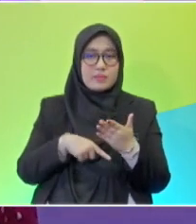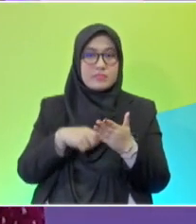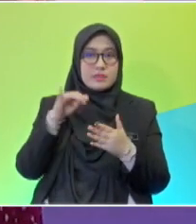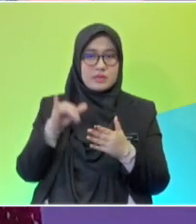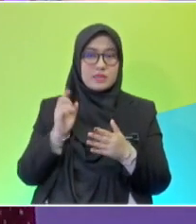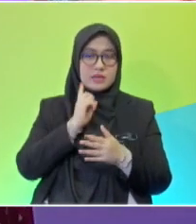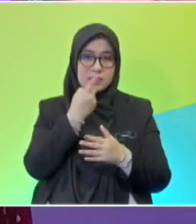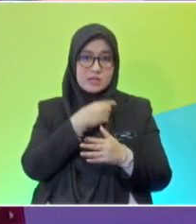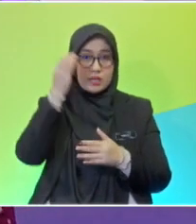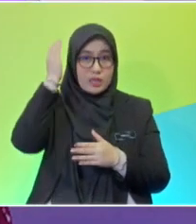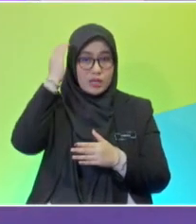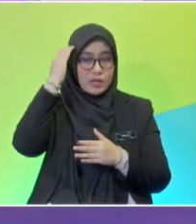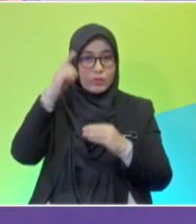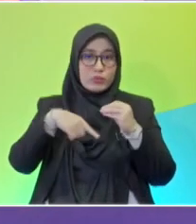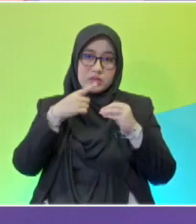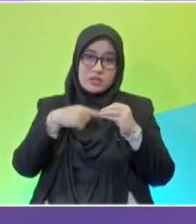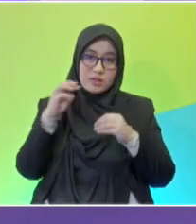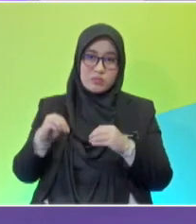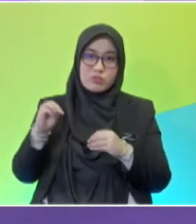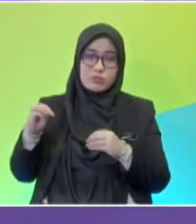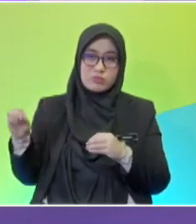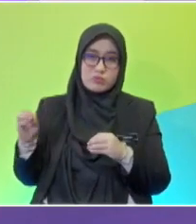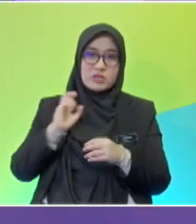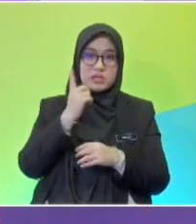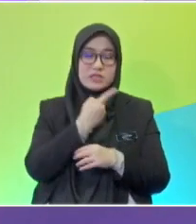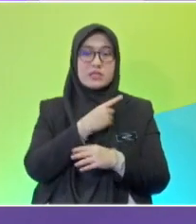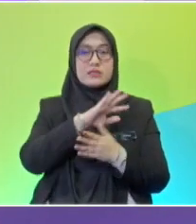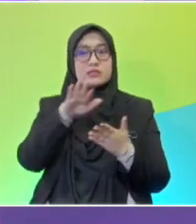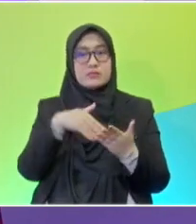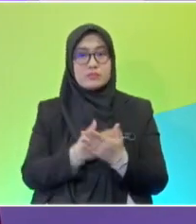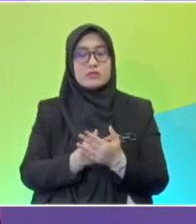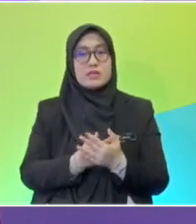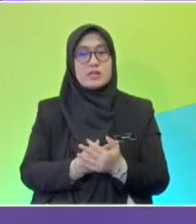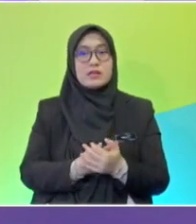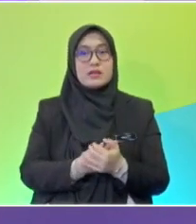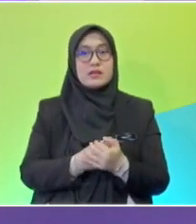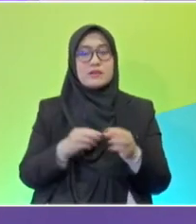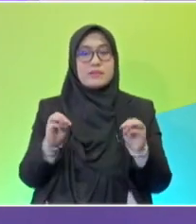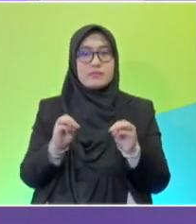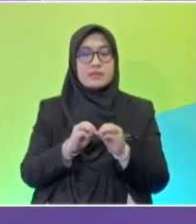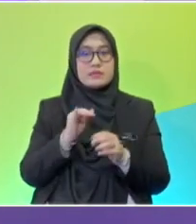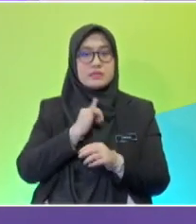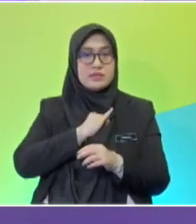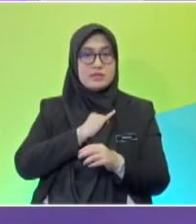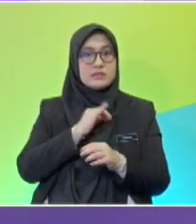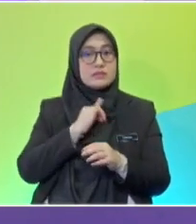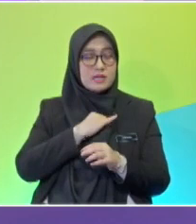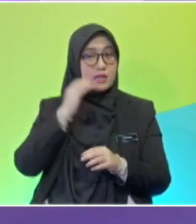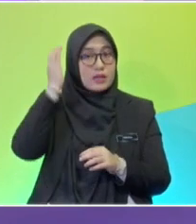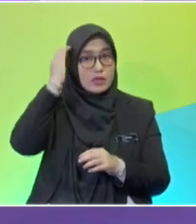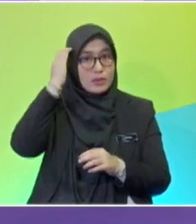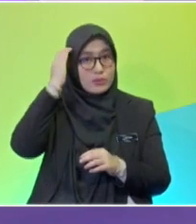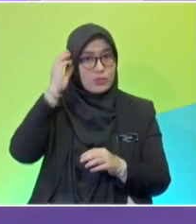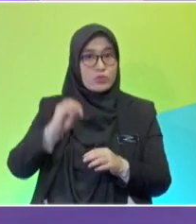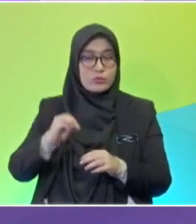pupils. Personally, you know your pupils well. Like me, I know my pupils well, even though I have hundreds of them. But I know them, I know their